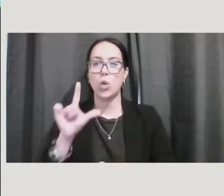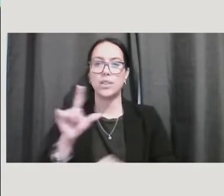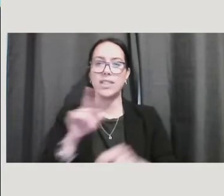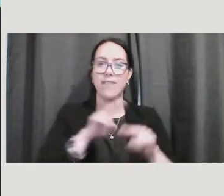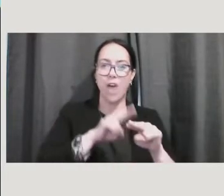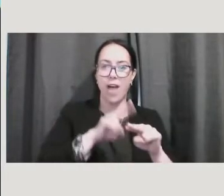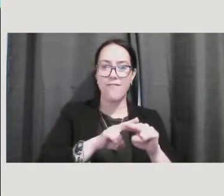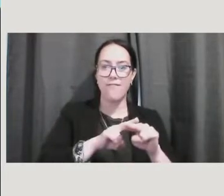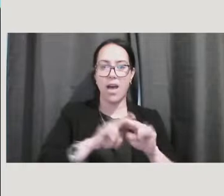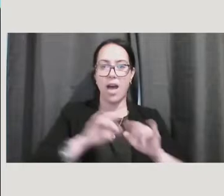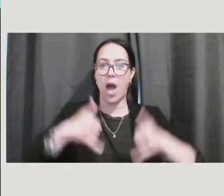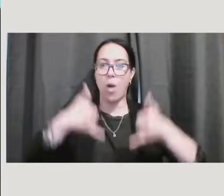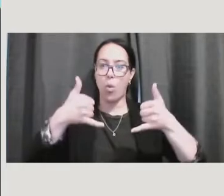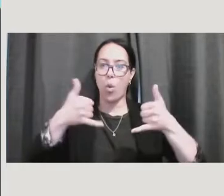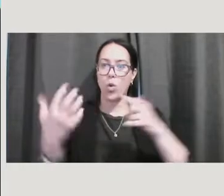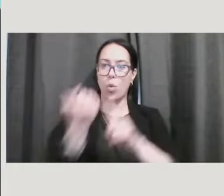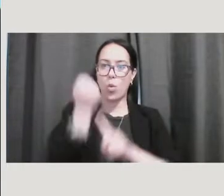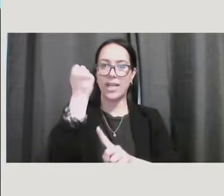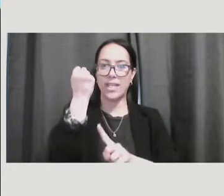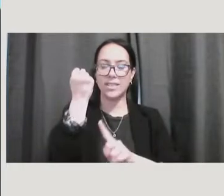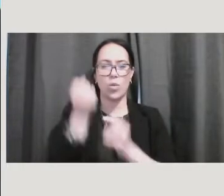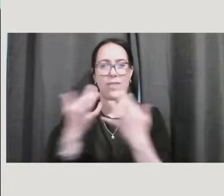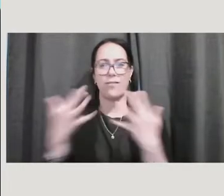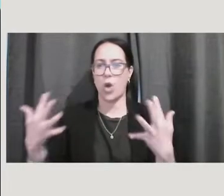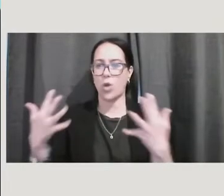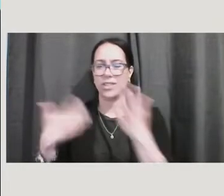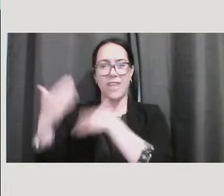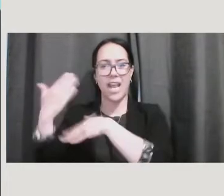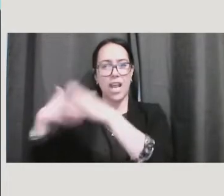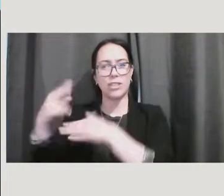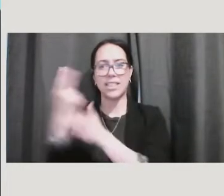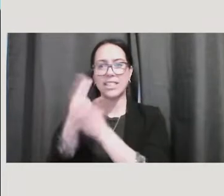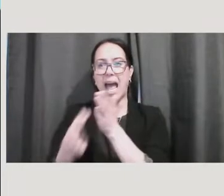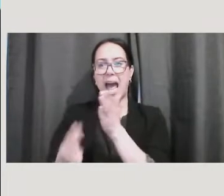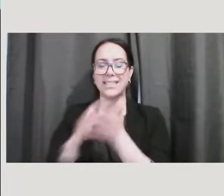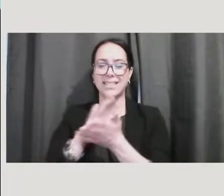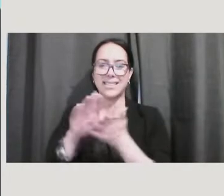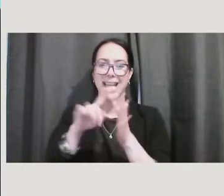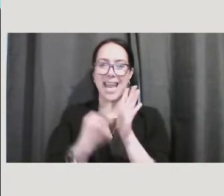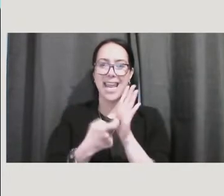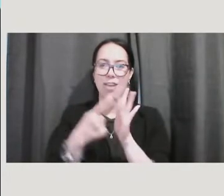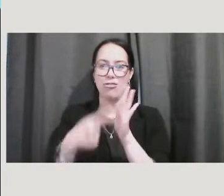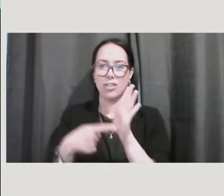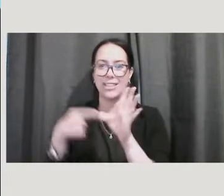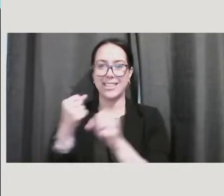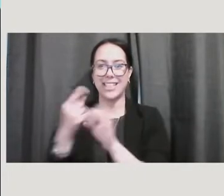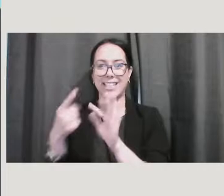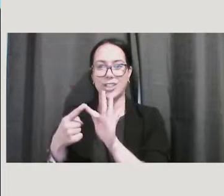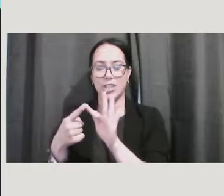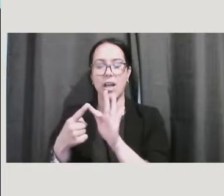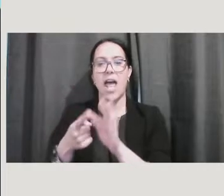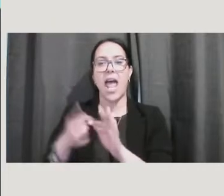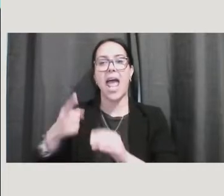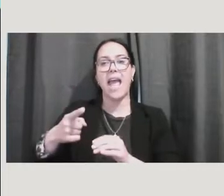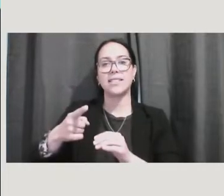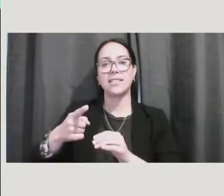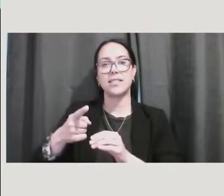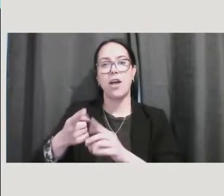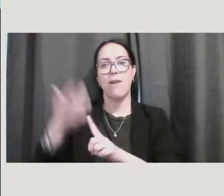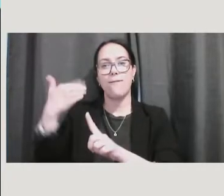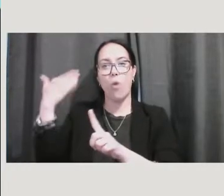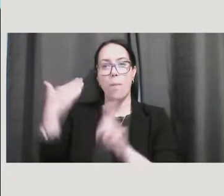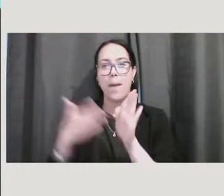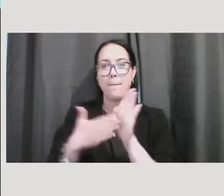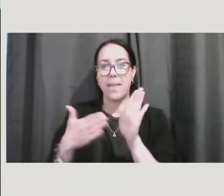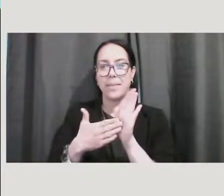we have many of our Master heritage Judd is here from around the country former members of our Pacific Arts committee and our governance and most of